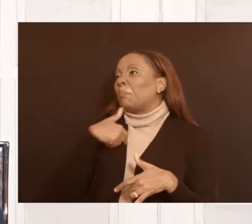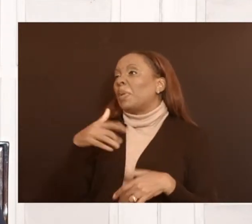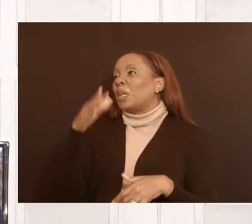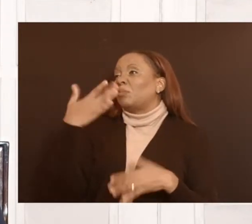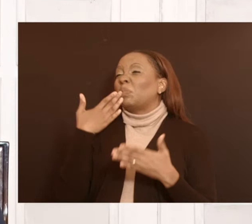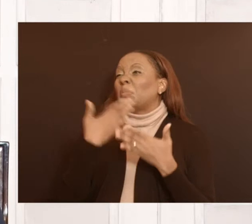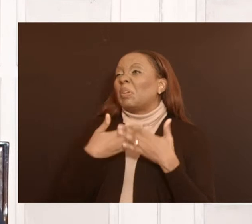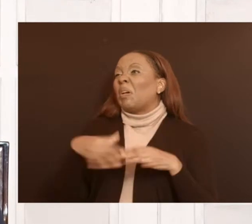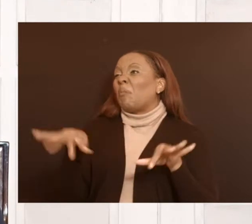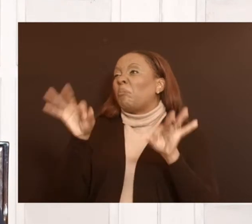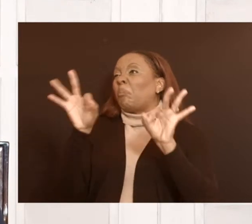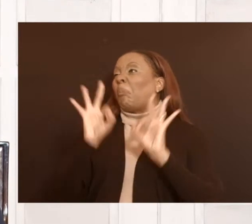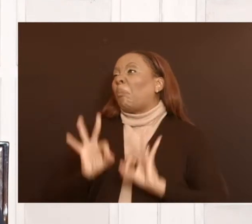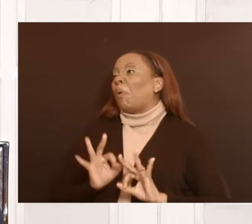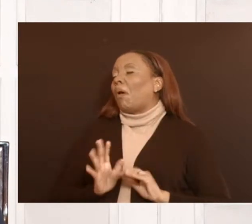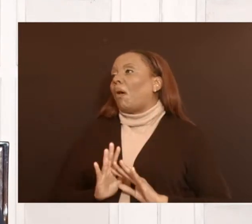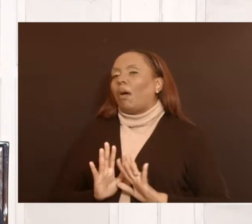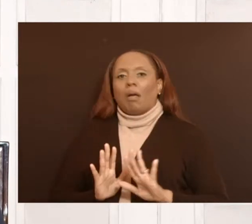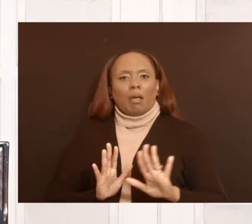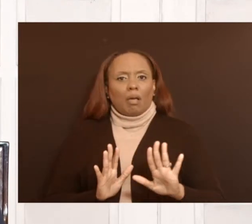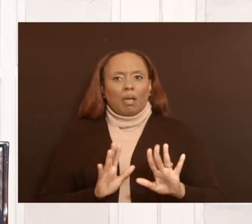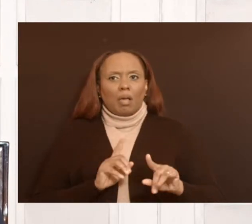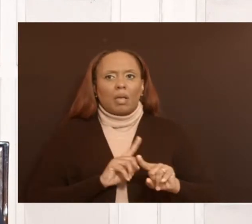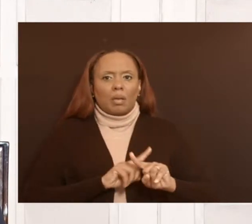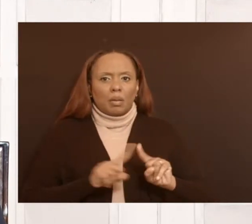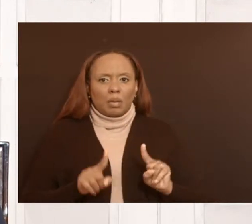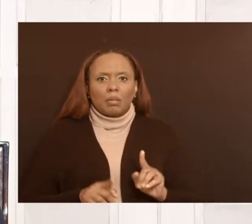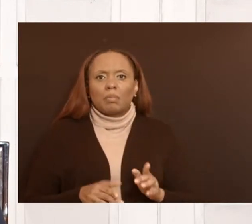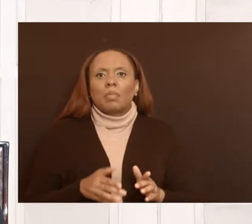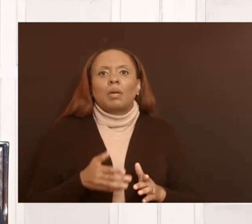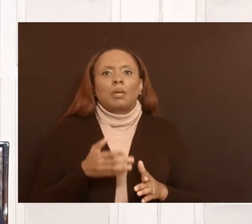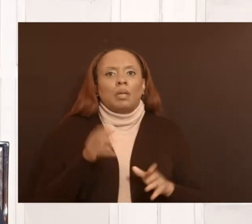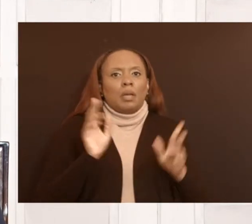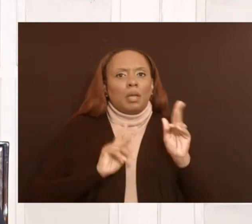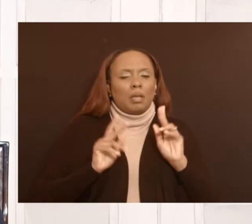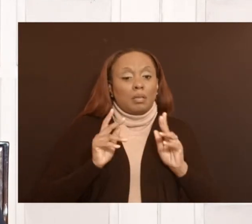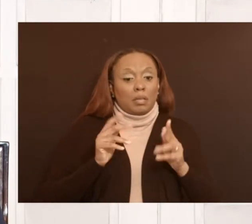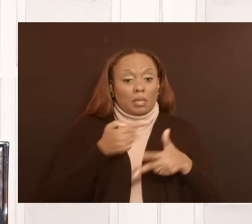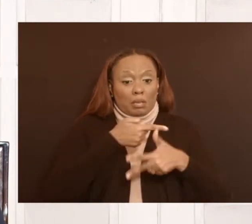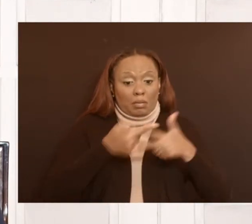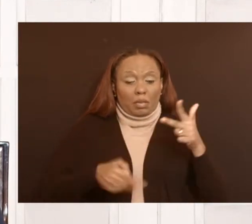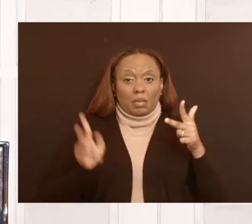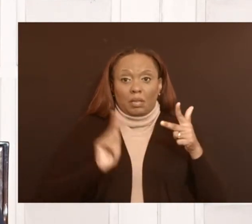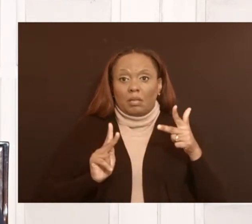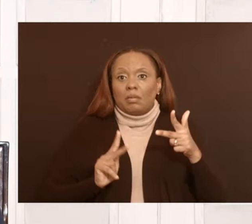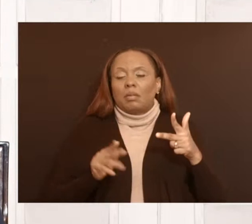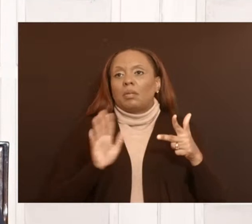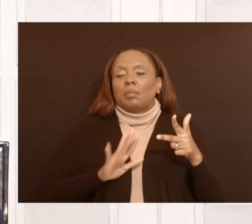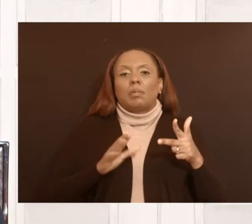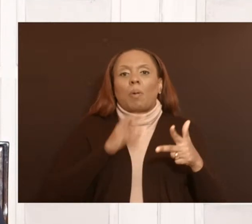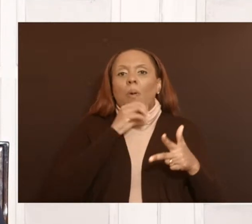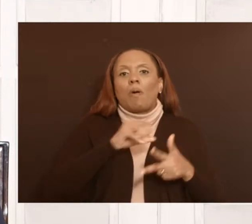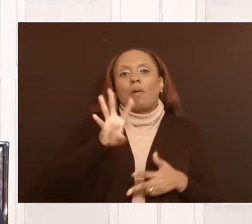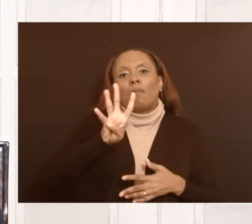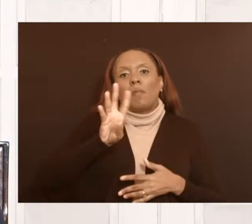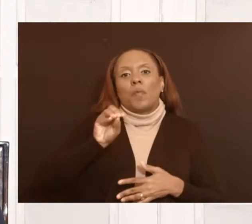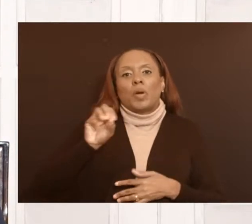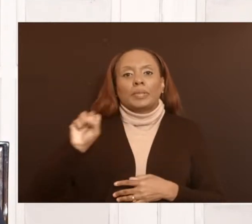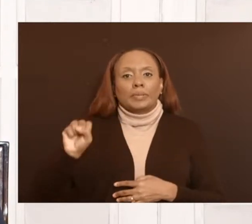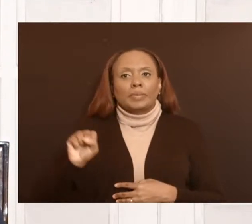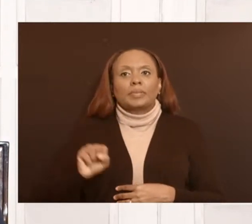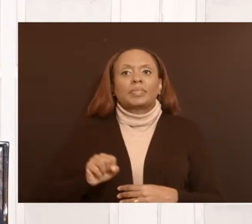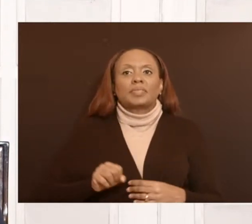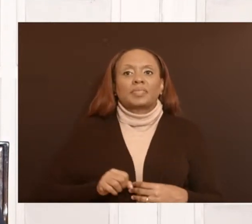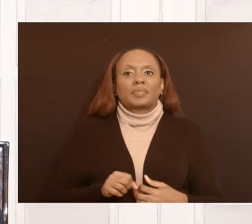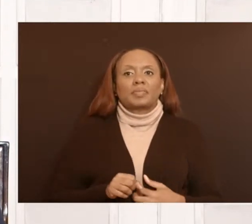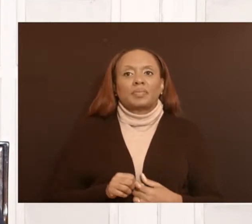individuals, 2 of them are young. They're in the 40 years age group. But to also say, just a few days before, we had another